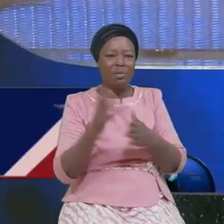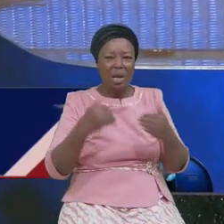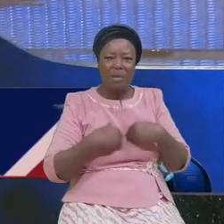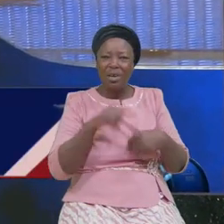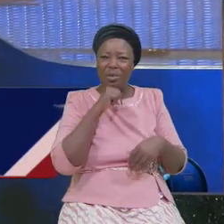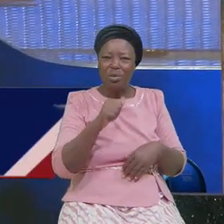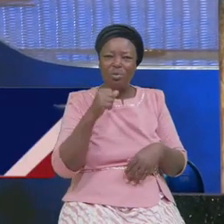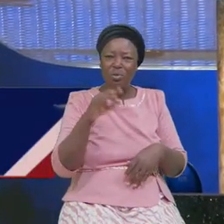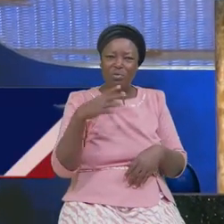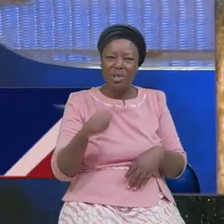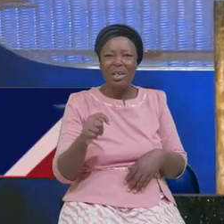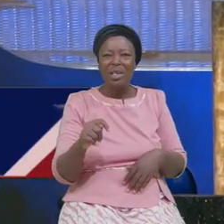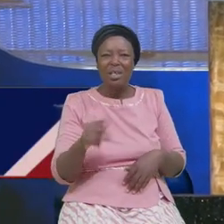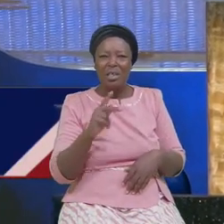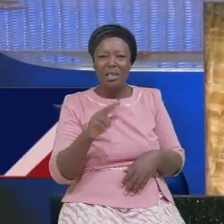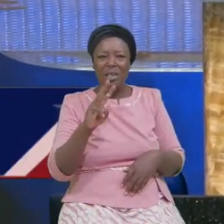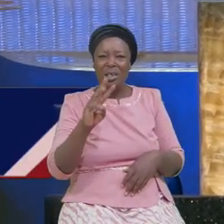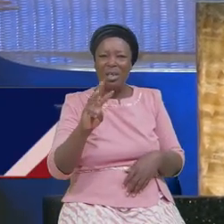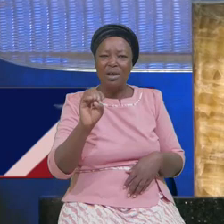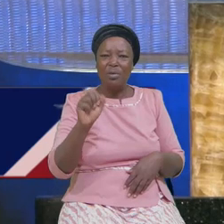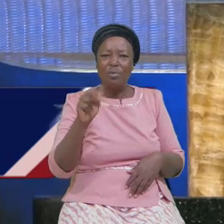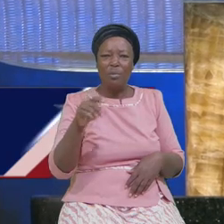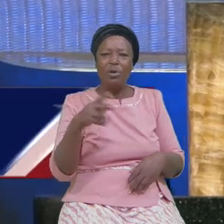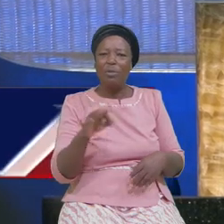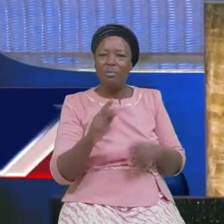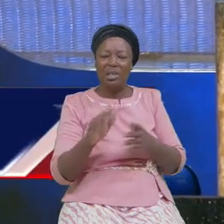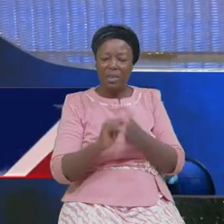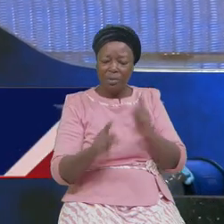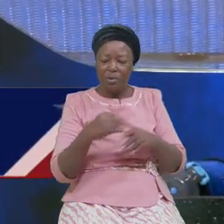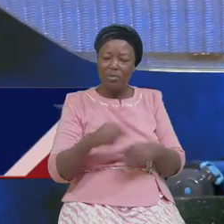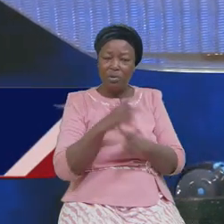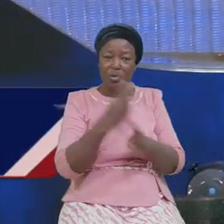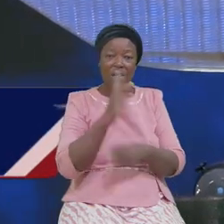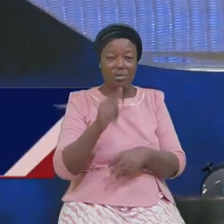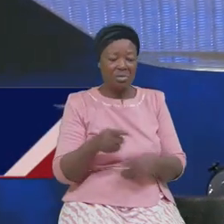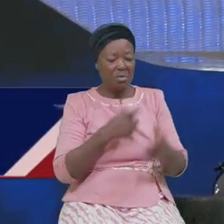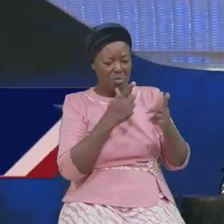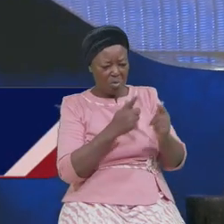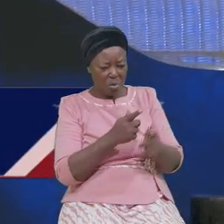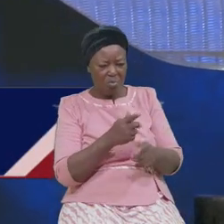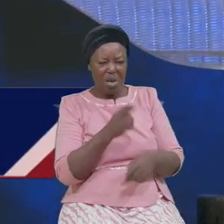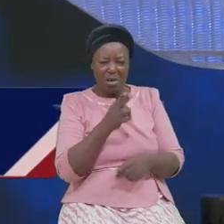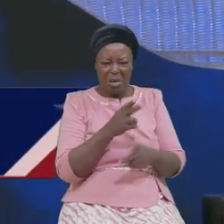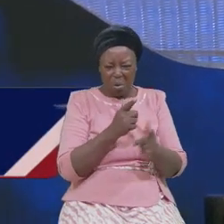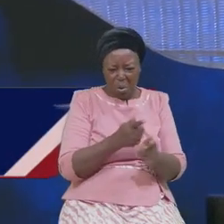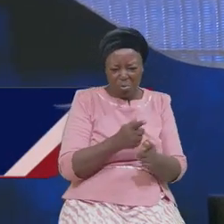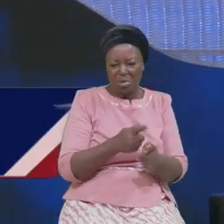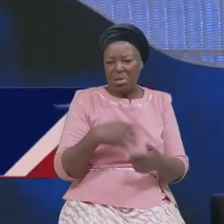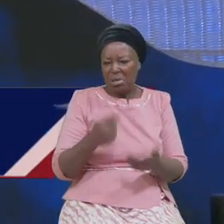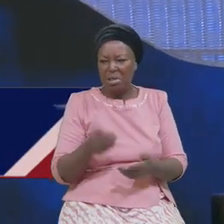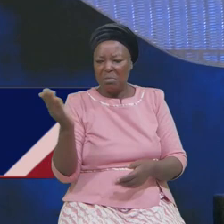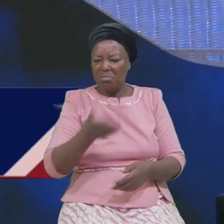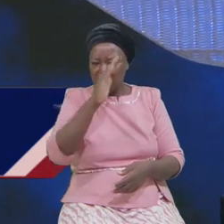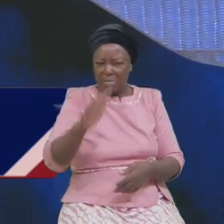know, the weapons the people of the world are using. You know, the people of the world, they have their own weapons. What's